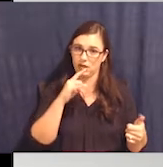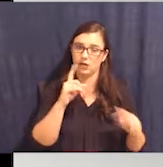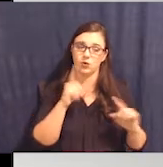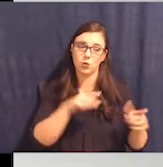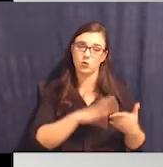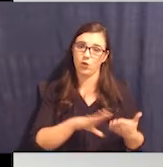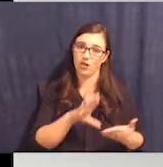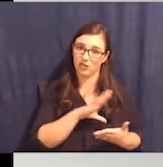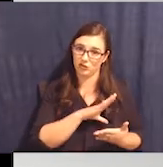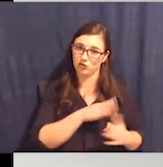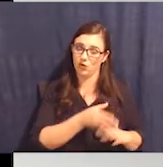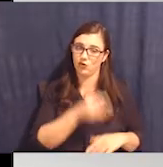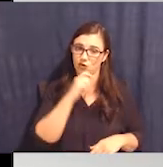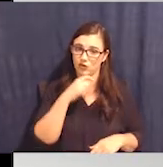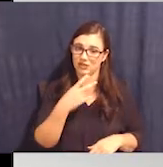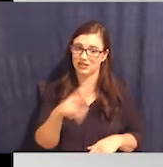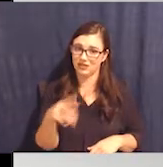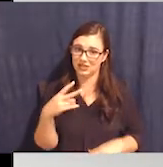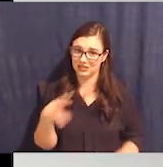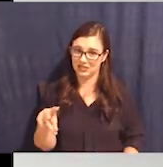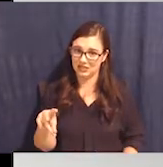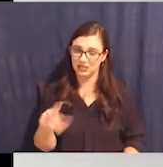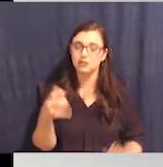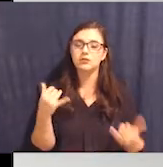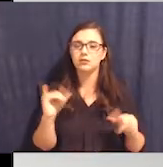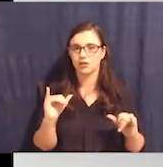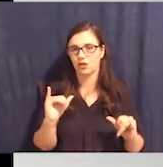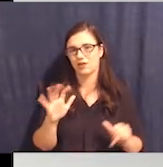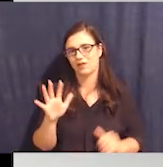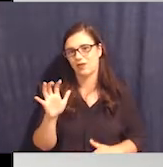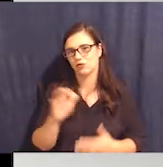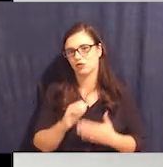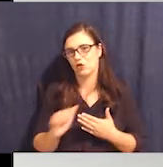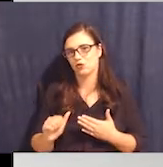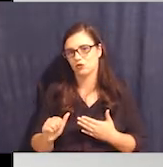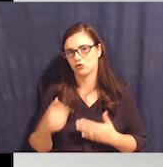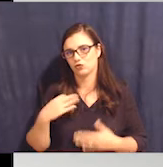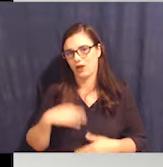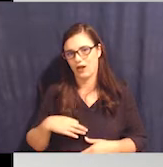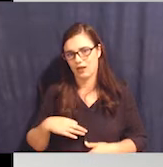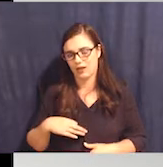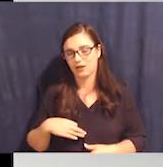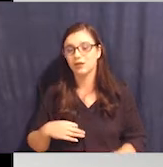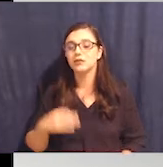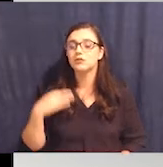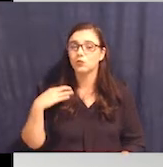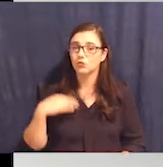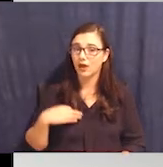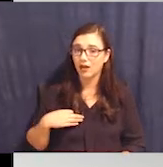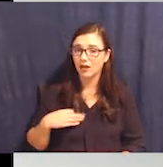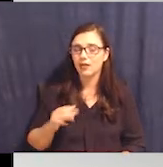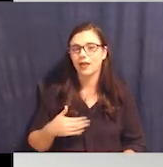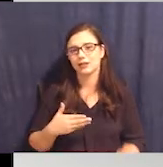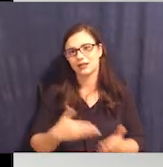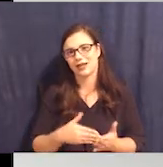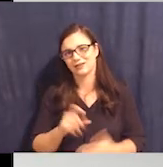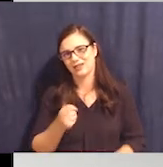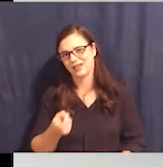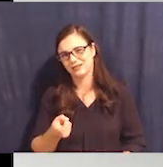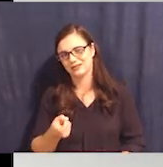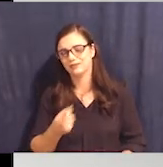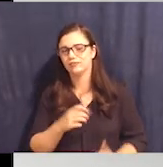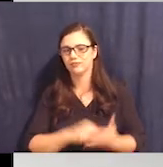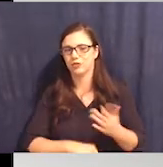other children that are attending college and they're over the age of 17, you still get $500 credit. And credit is